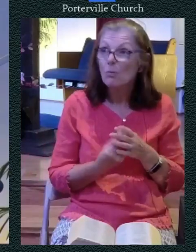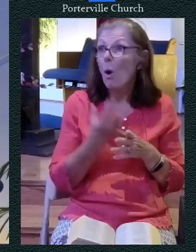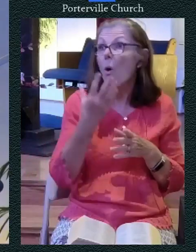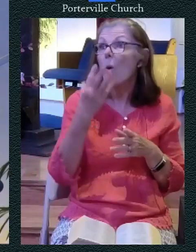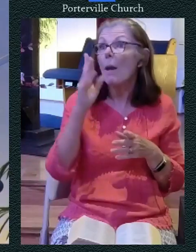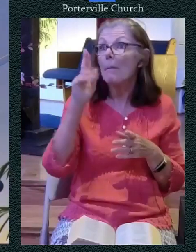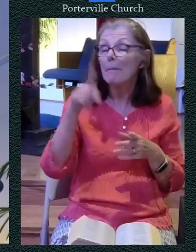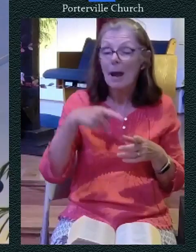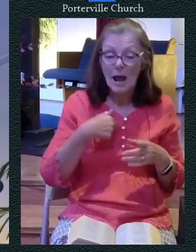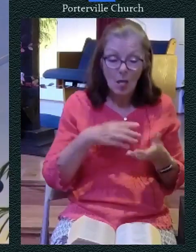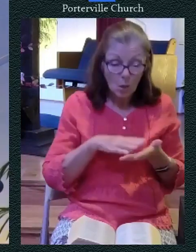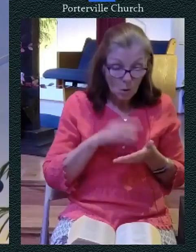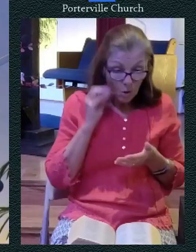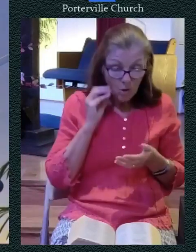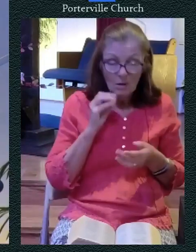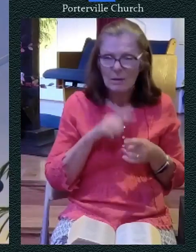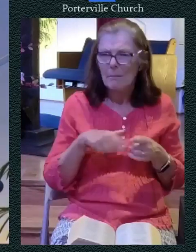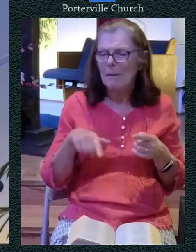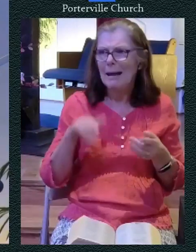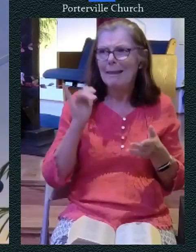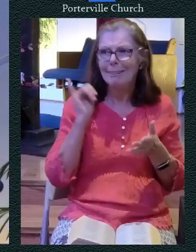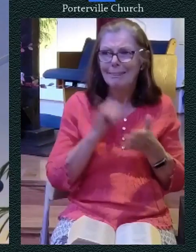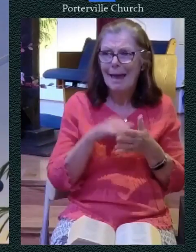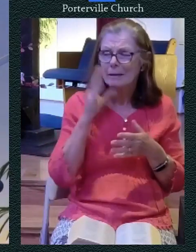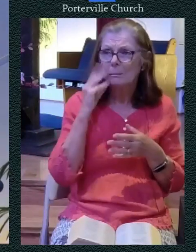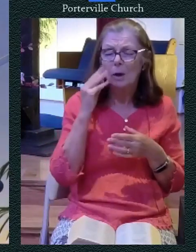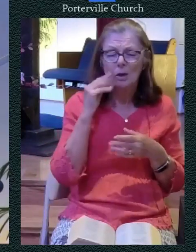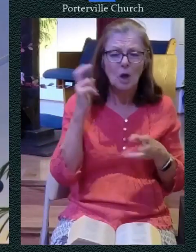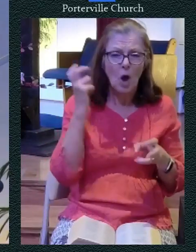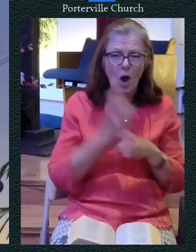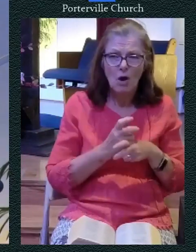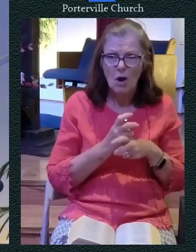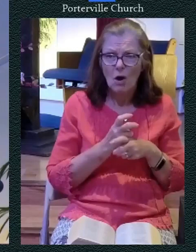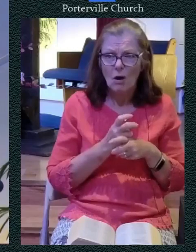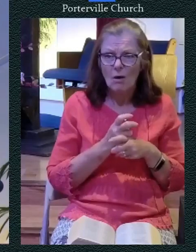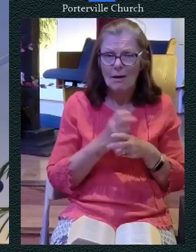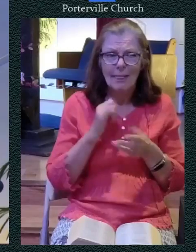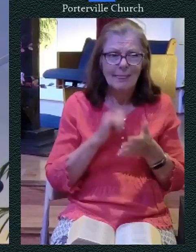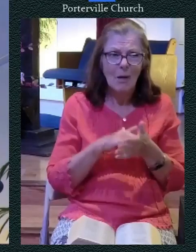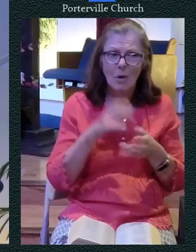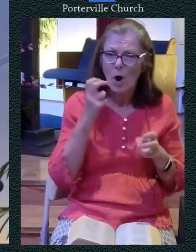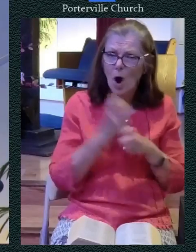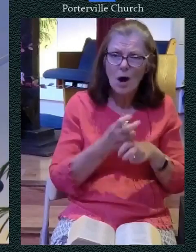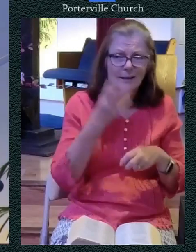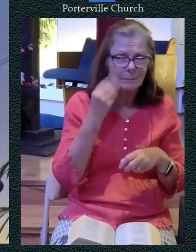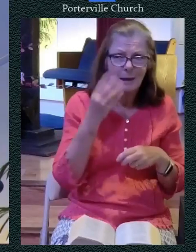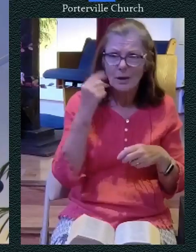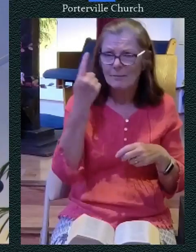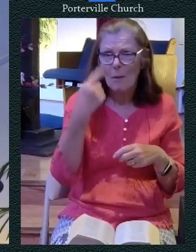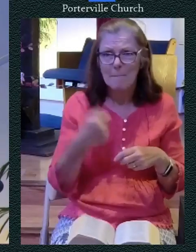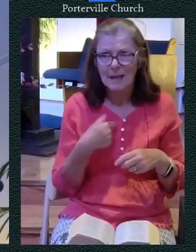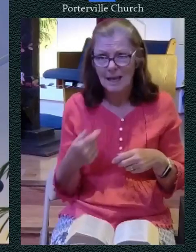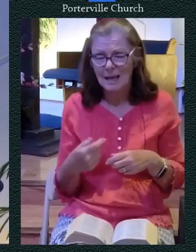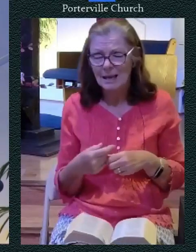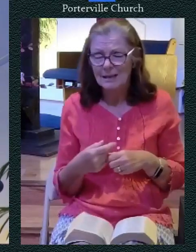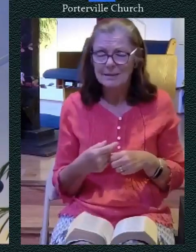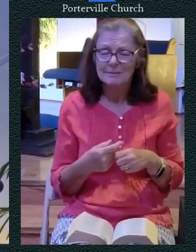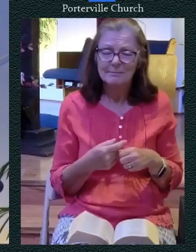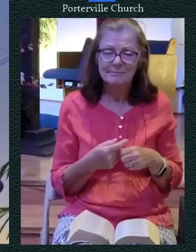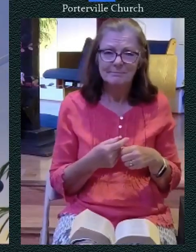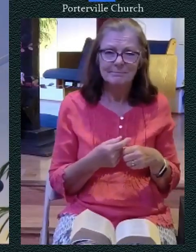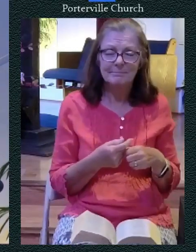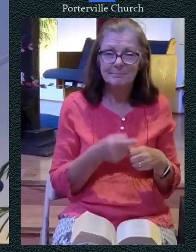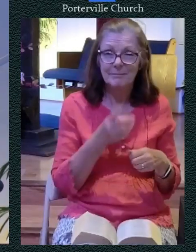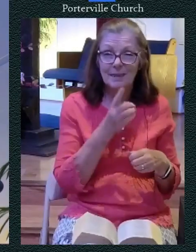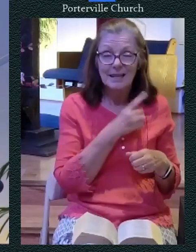things, but that was hard. That was really hard. And I find this honesty of David